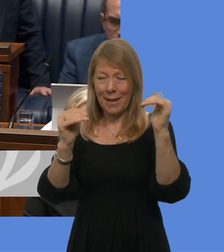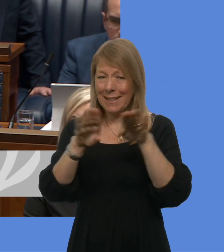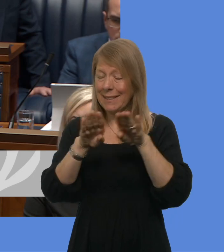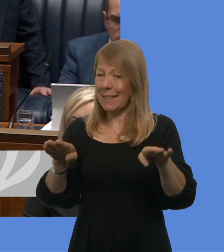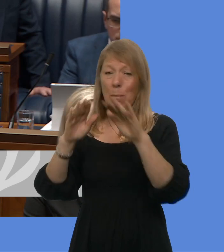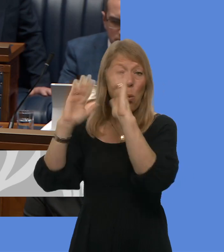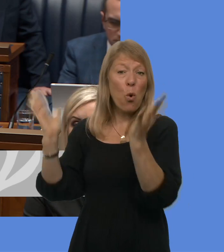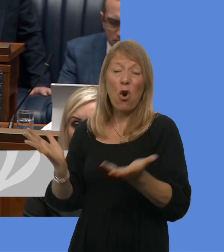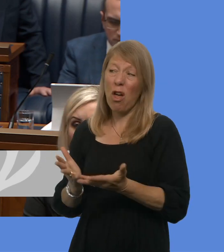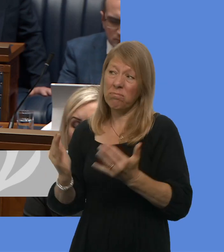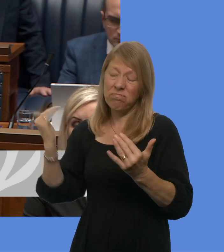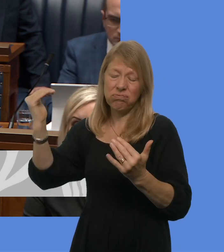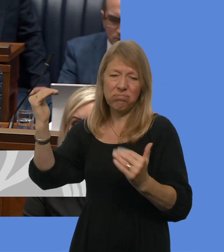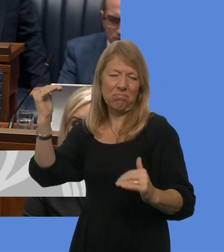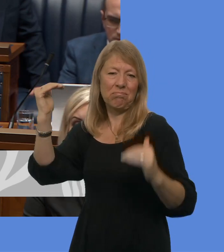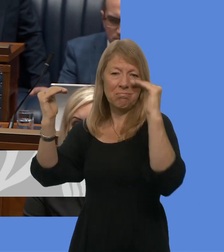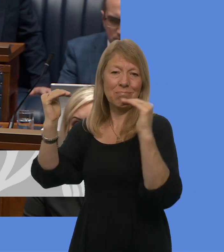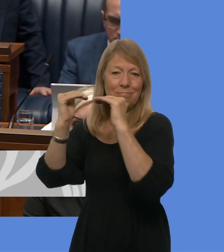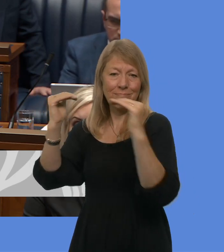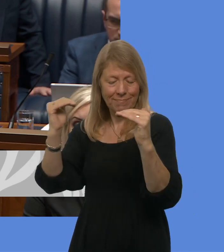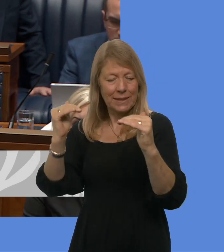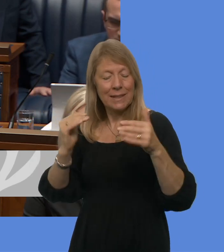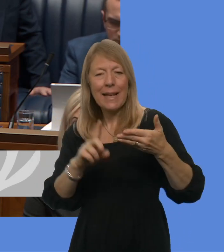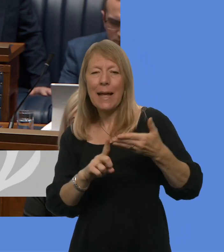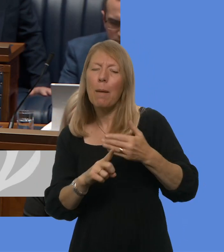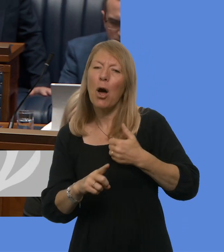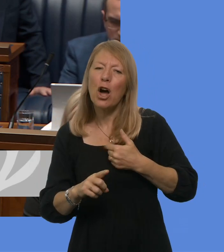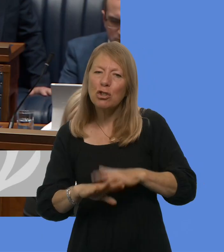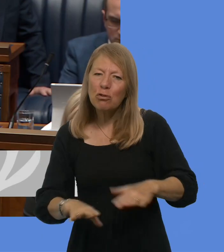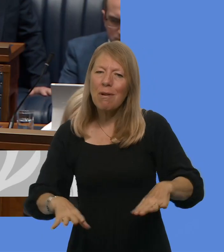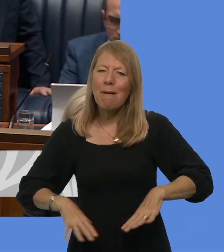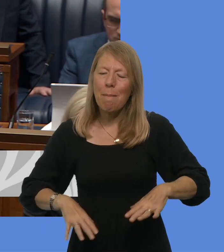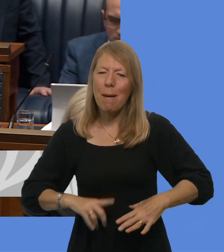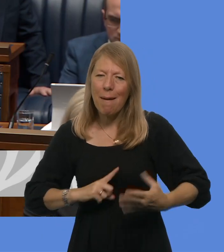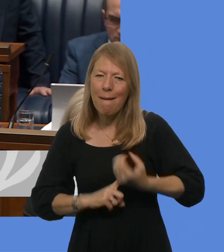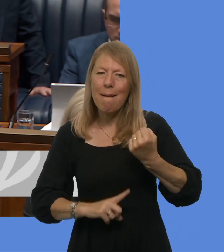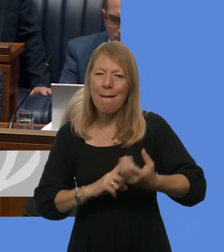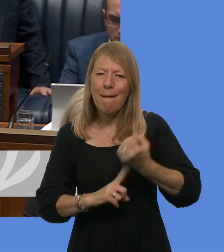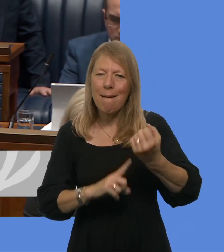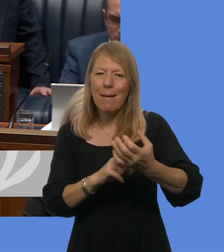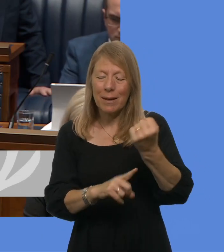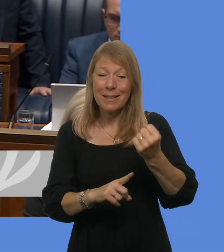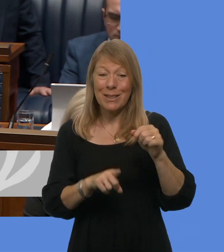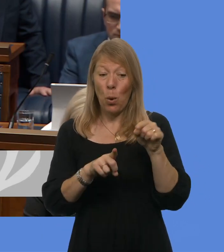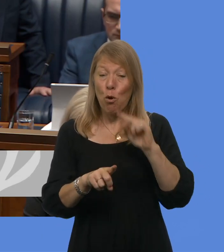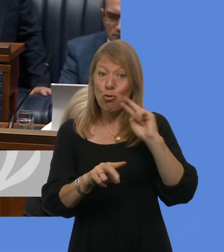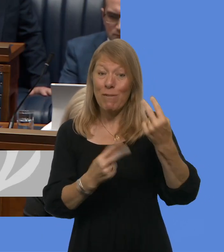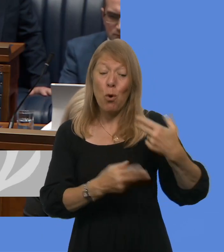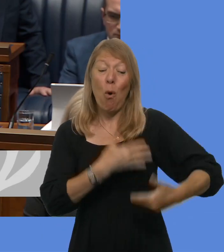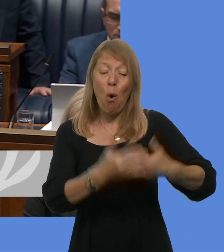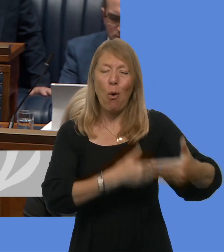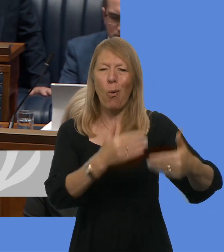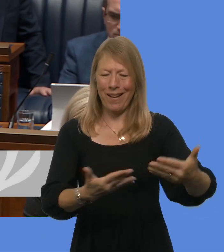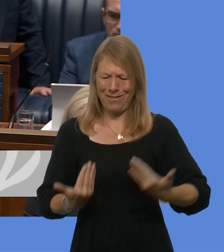While this review is carried out, it is important to have consistent and reliable interim arrangements. Therefore, on the 19th of March,